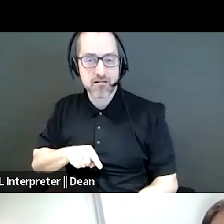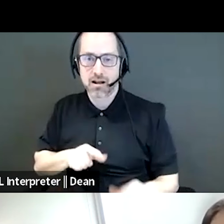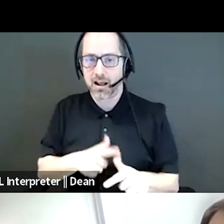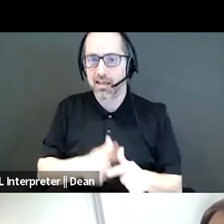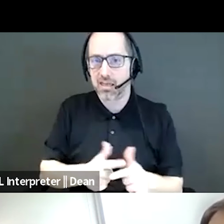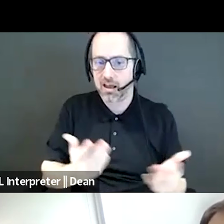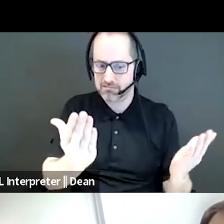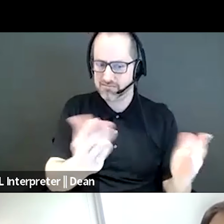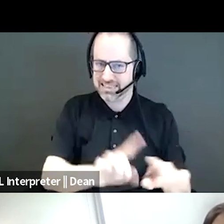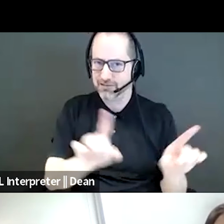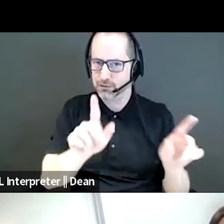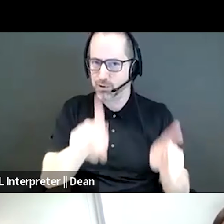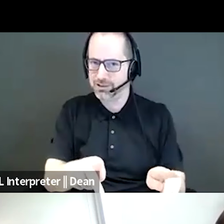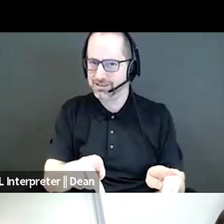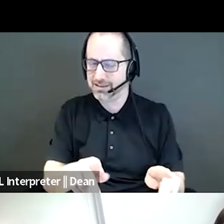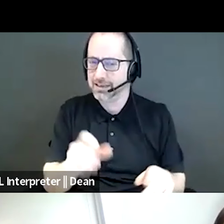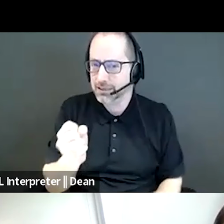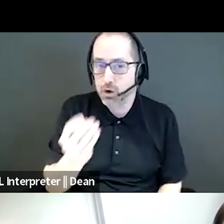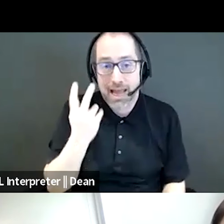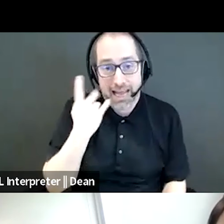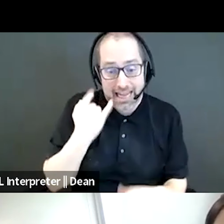later, is it the same? And that's, to Elizabeth's point, it's a